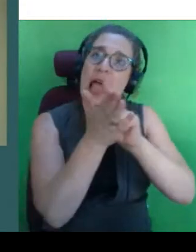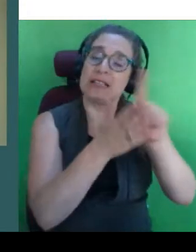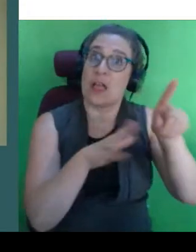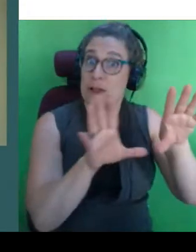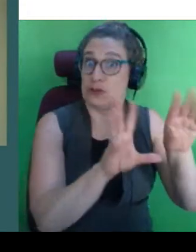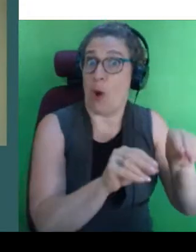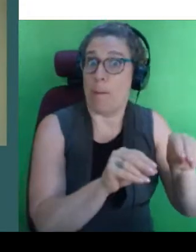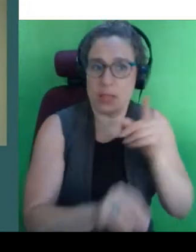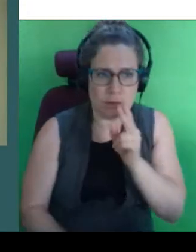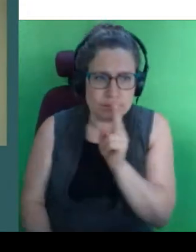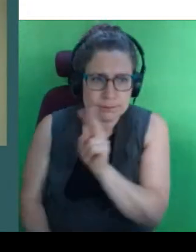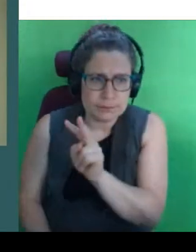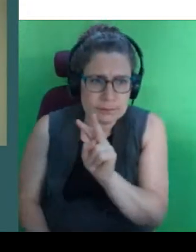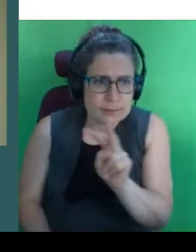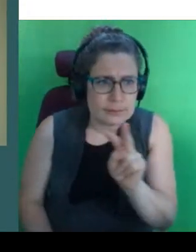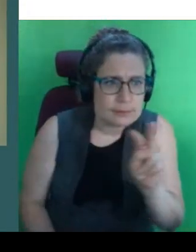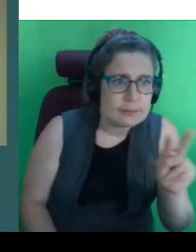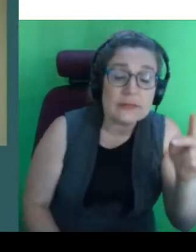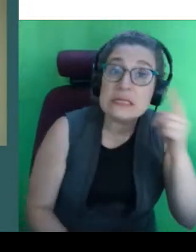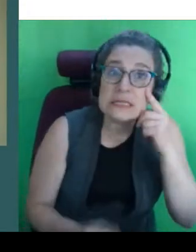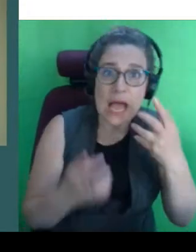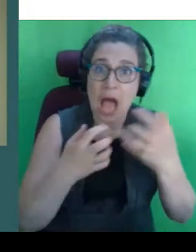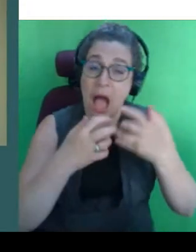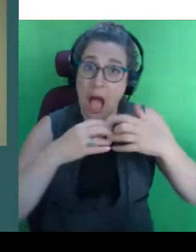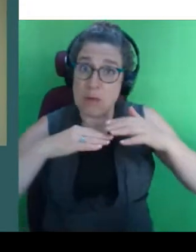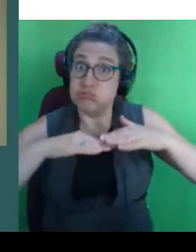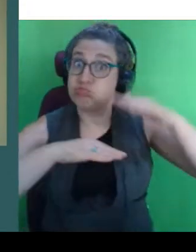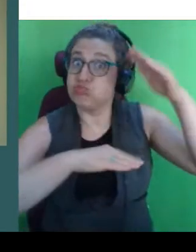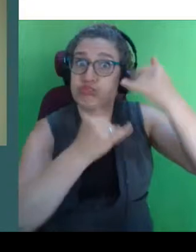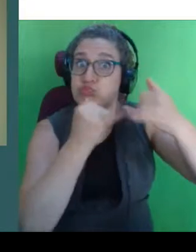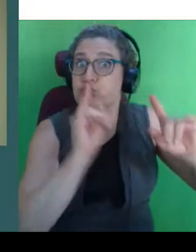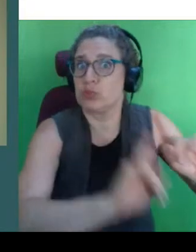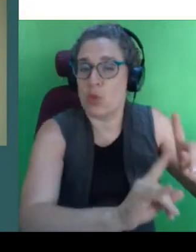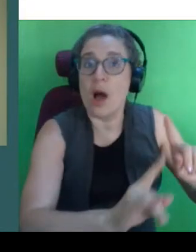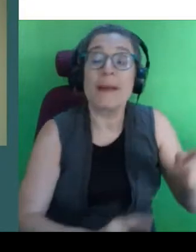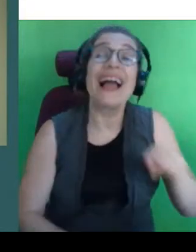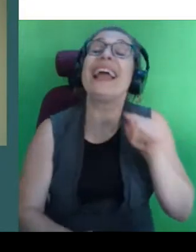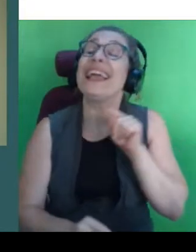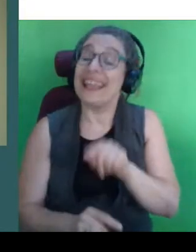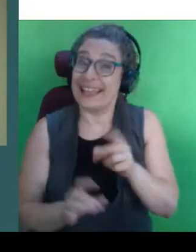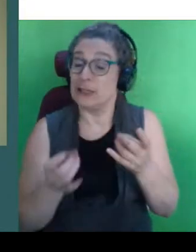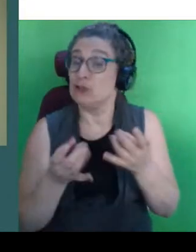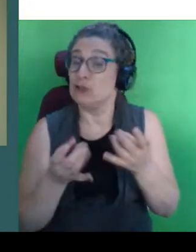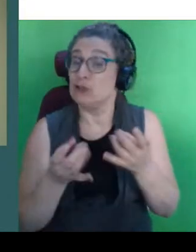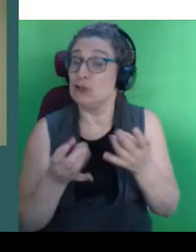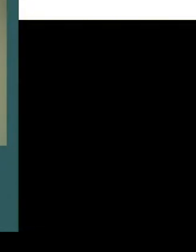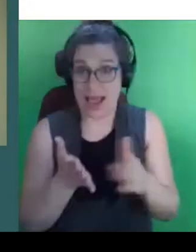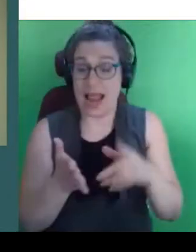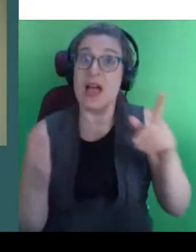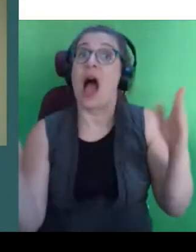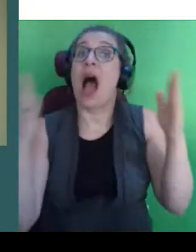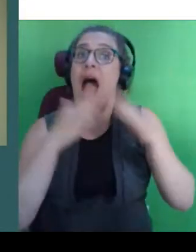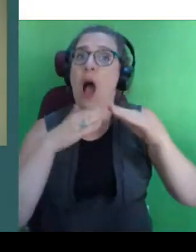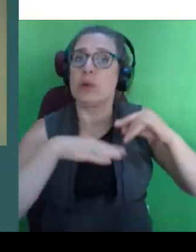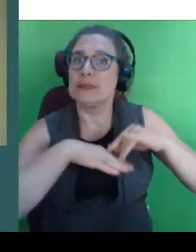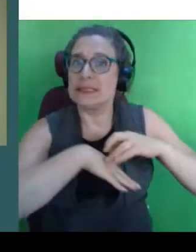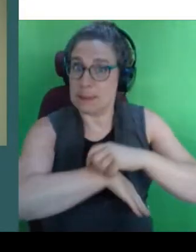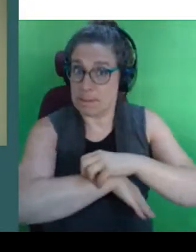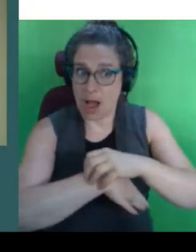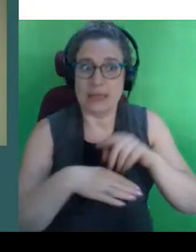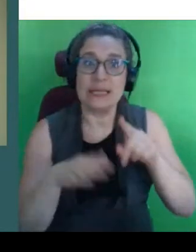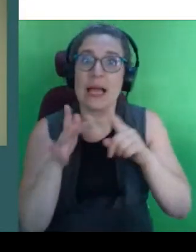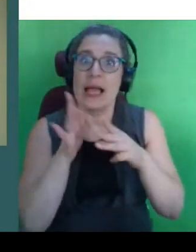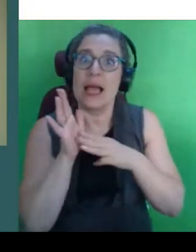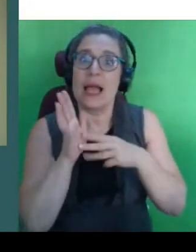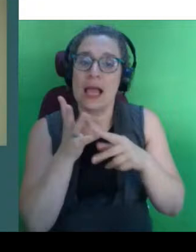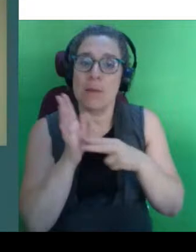to exacerbation. And he showed very clearly then that the house dust mite immunotherapy reduced